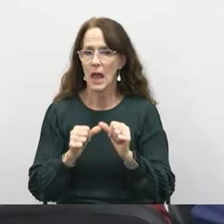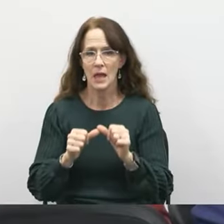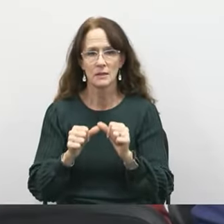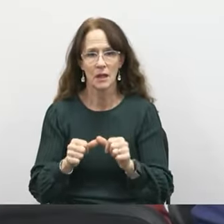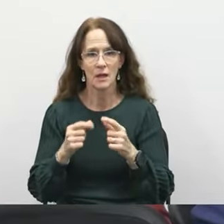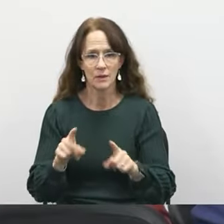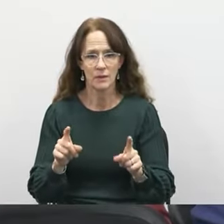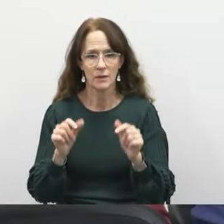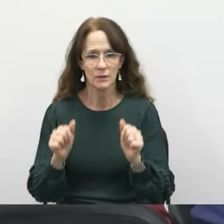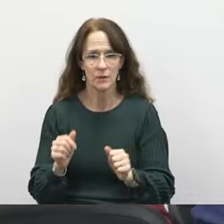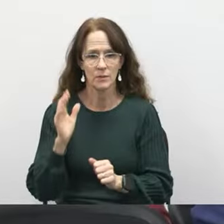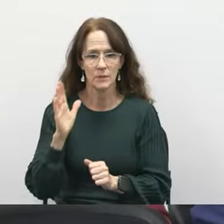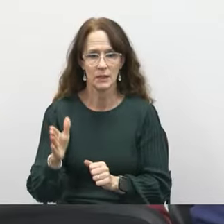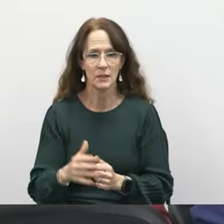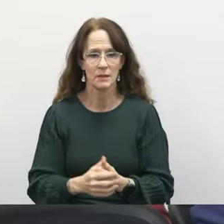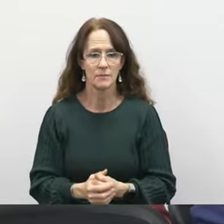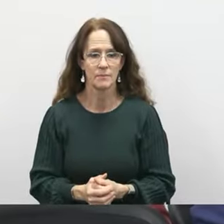effectively as they could be.